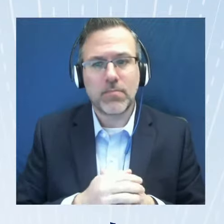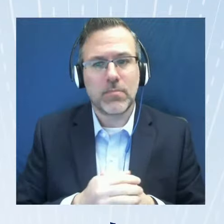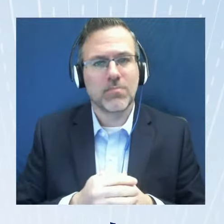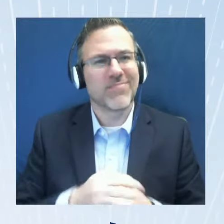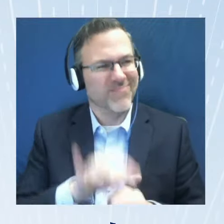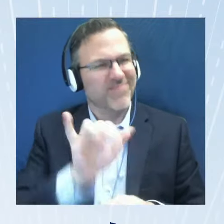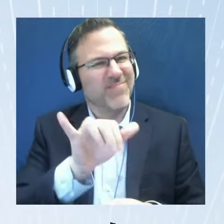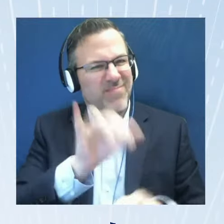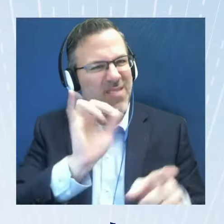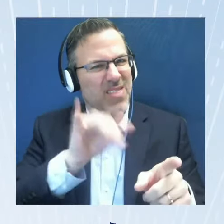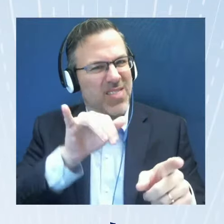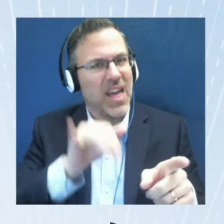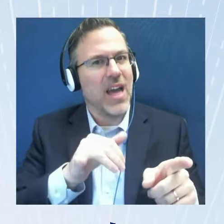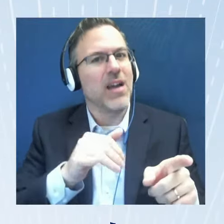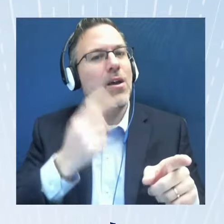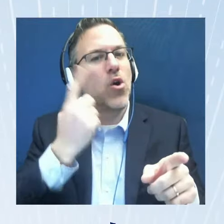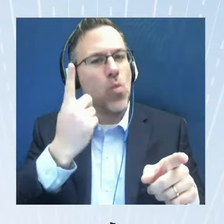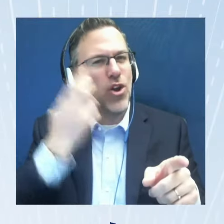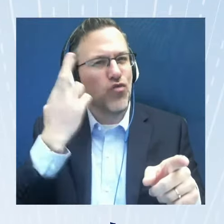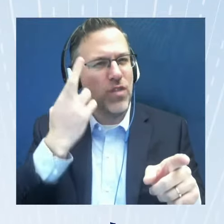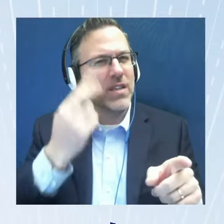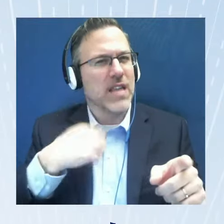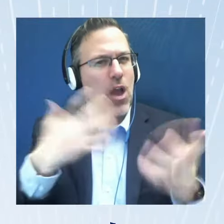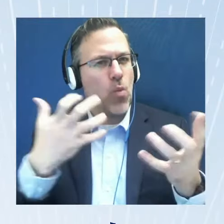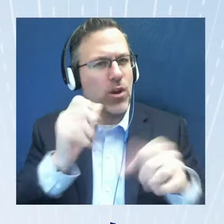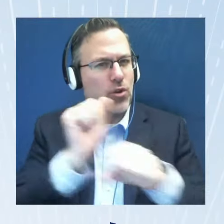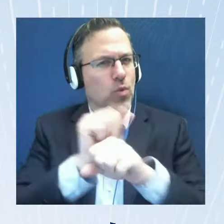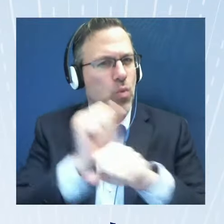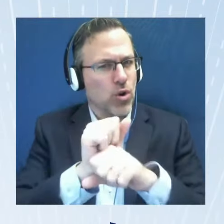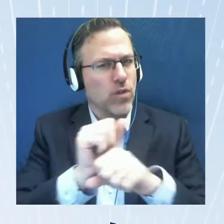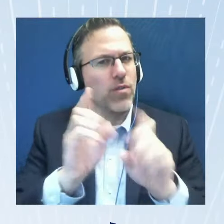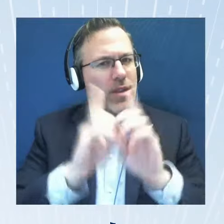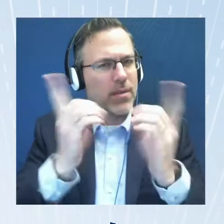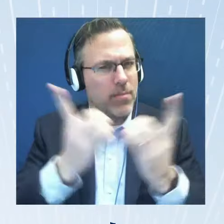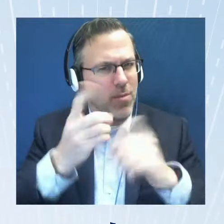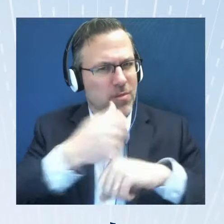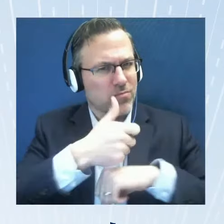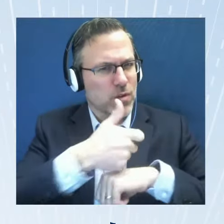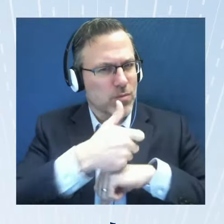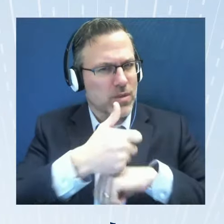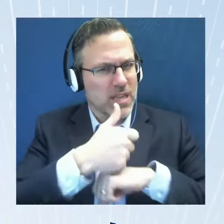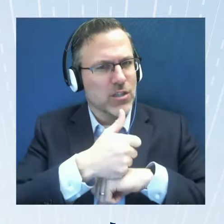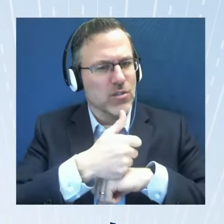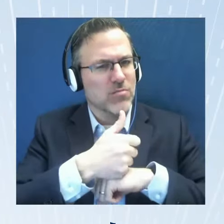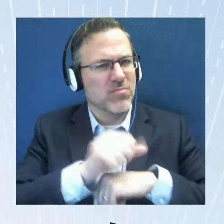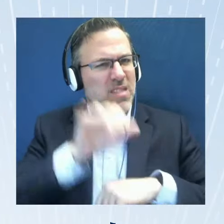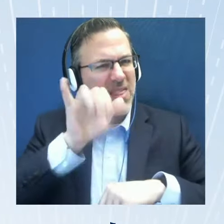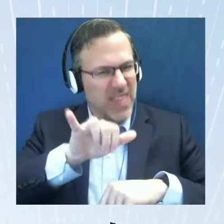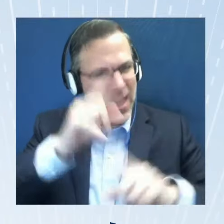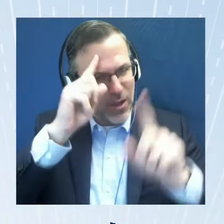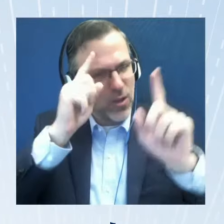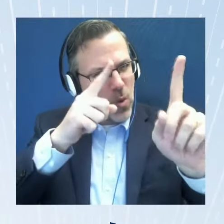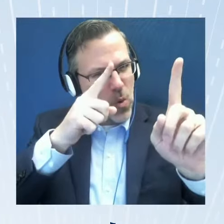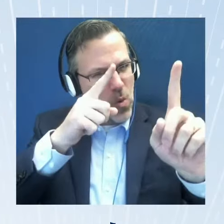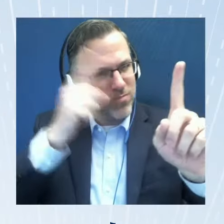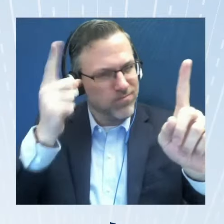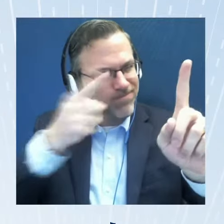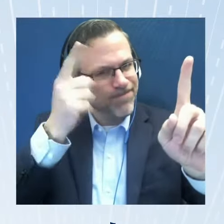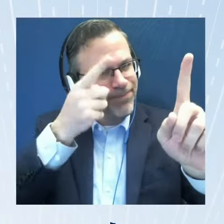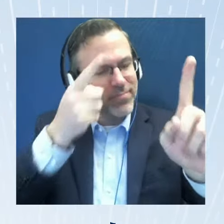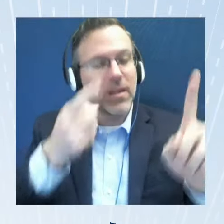drew me to this work and to working at the department, is to reach that goal. So there is a